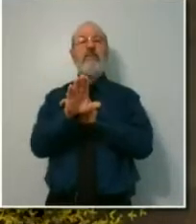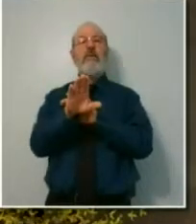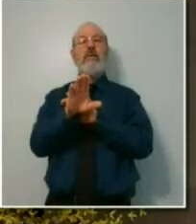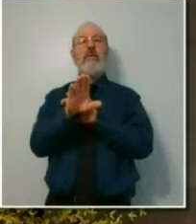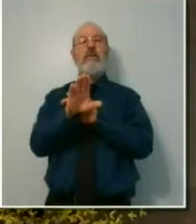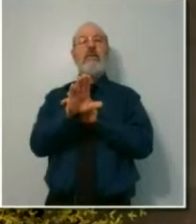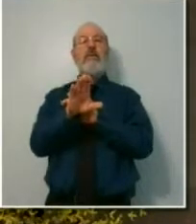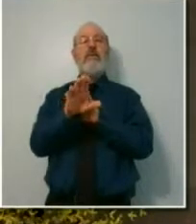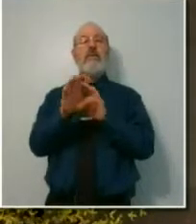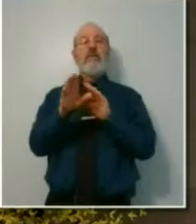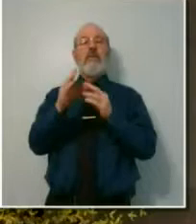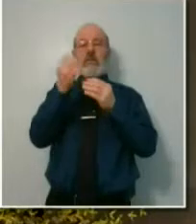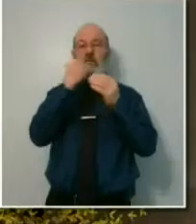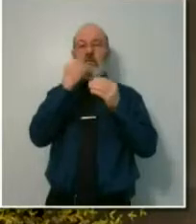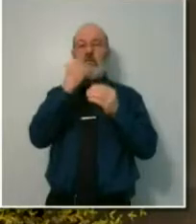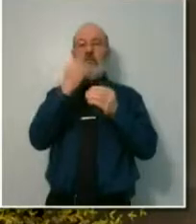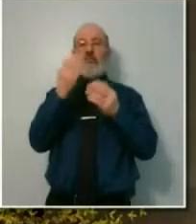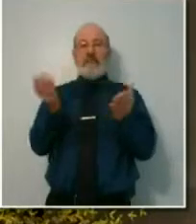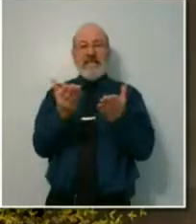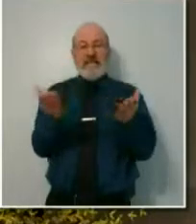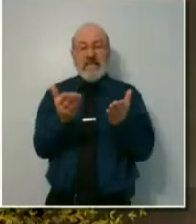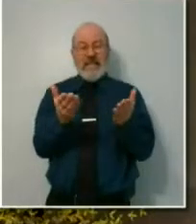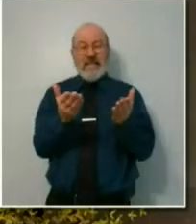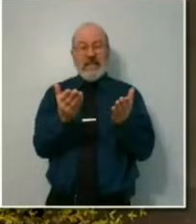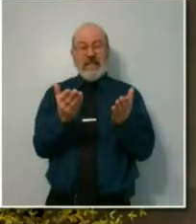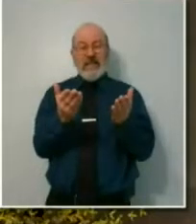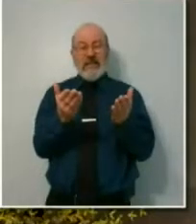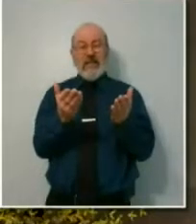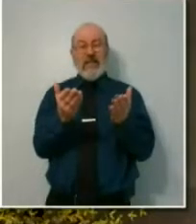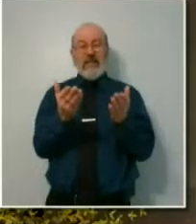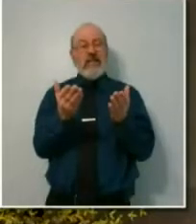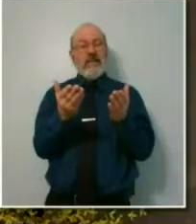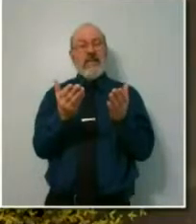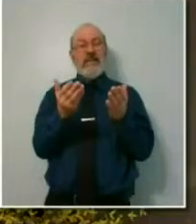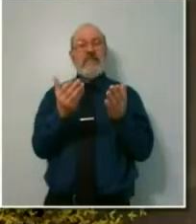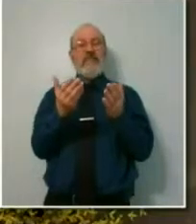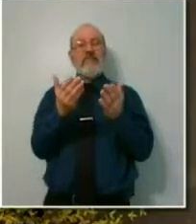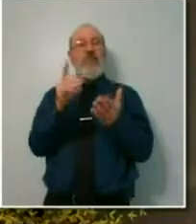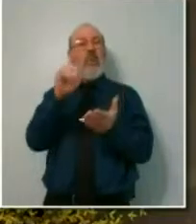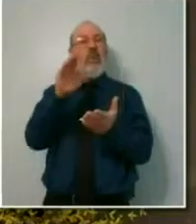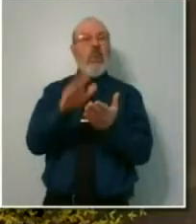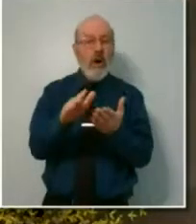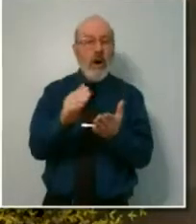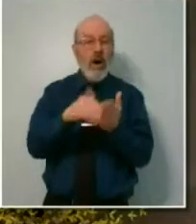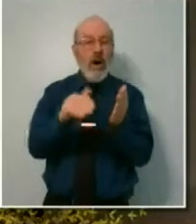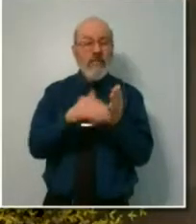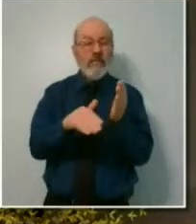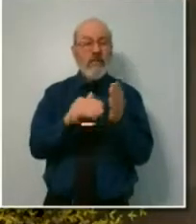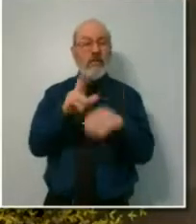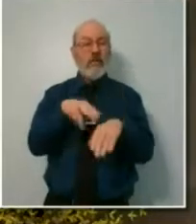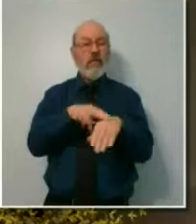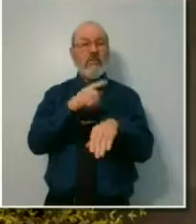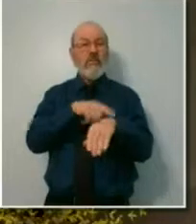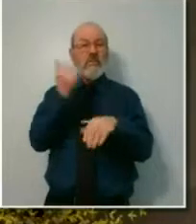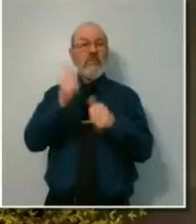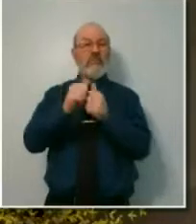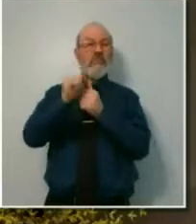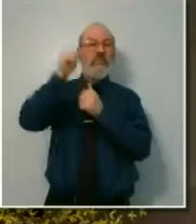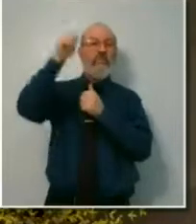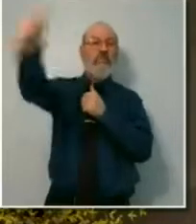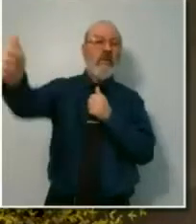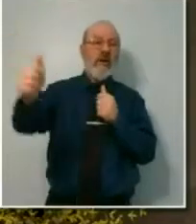of food and groceries here runs low often, even in normal times, because of how far away we are from the big cities.